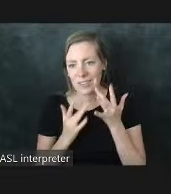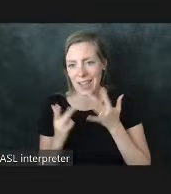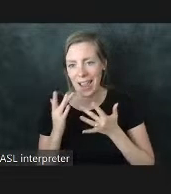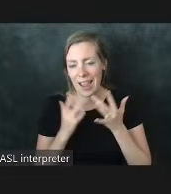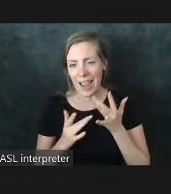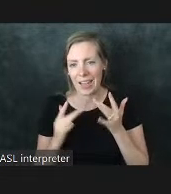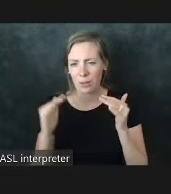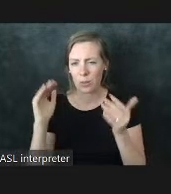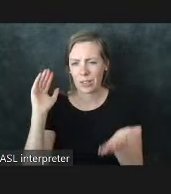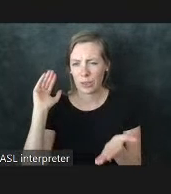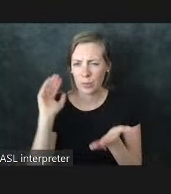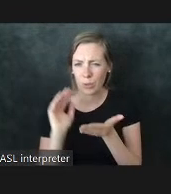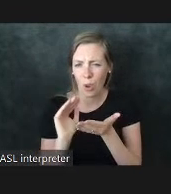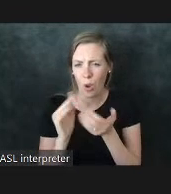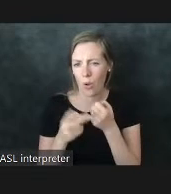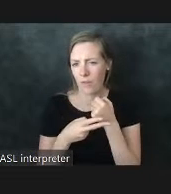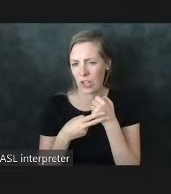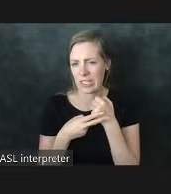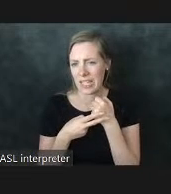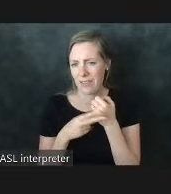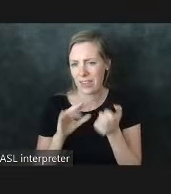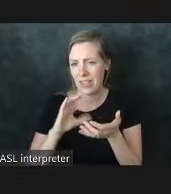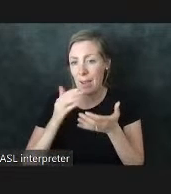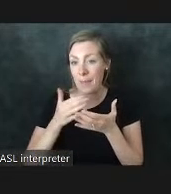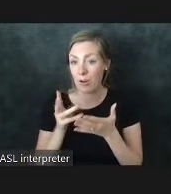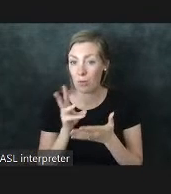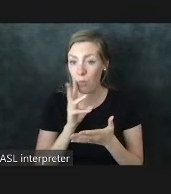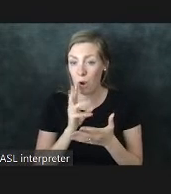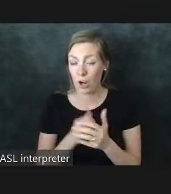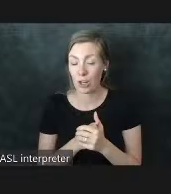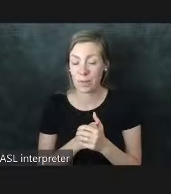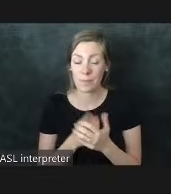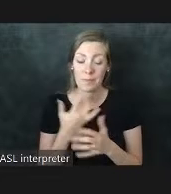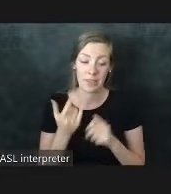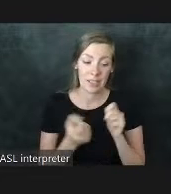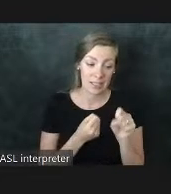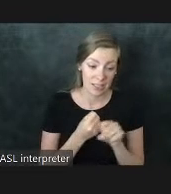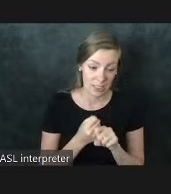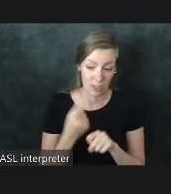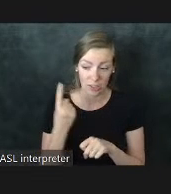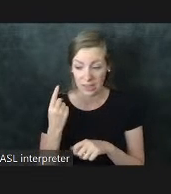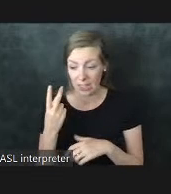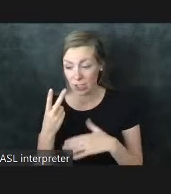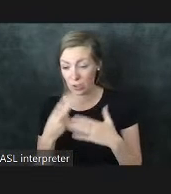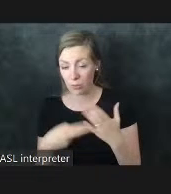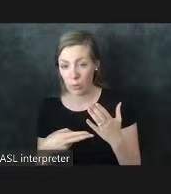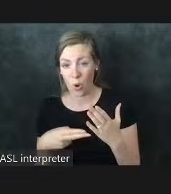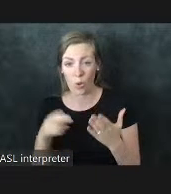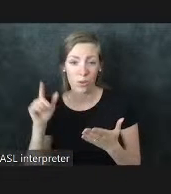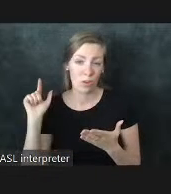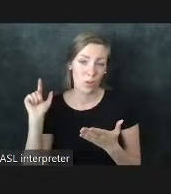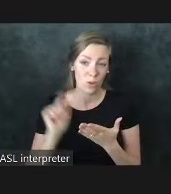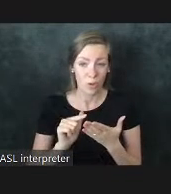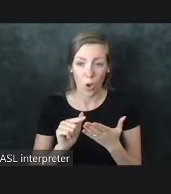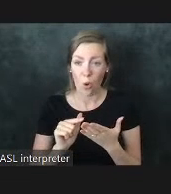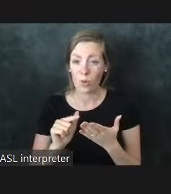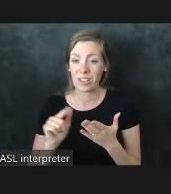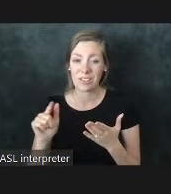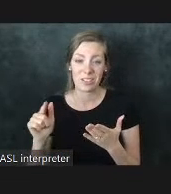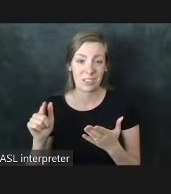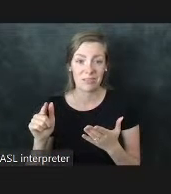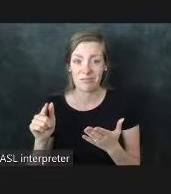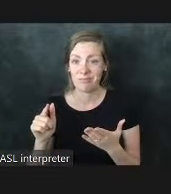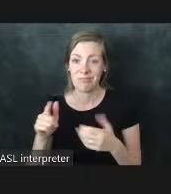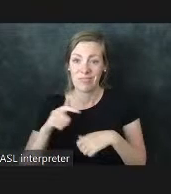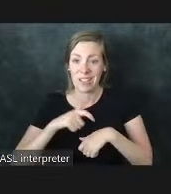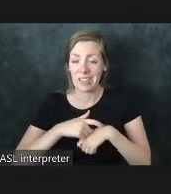the reservoir is. And as a matter of fact, both this year and last year, the reservoir is at its lowest level since it filled de agua. at this time of year